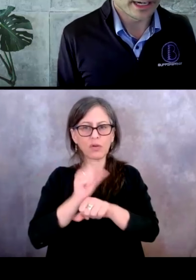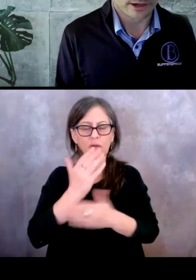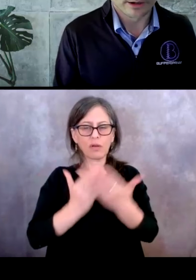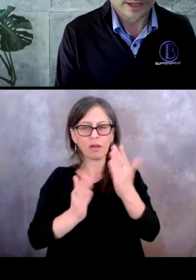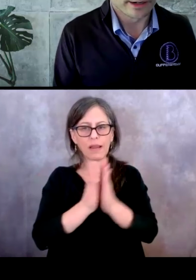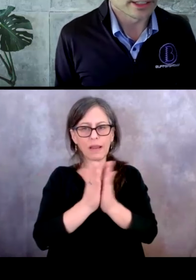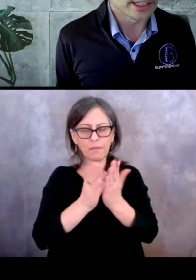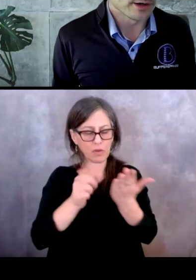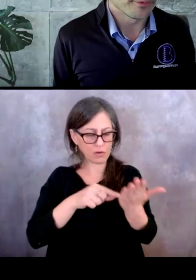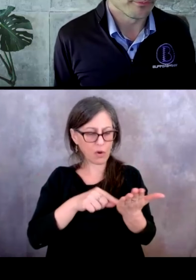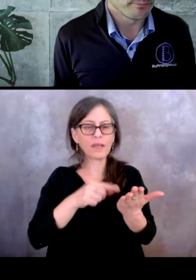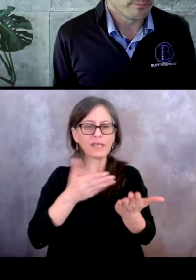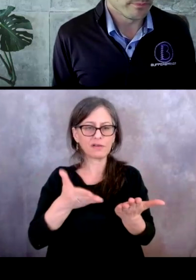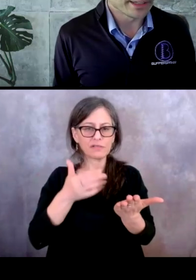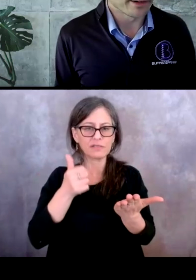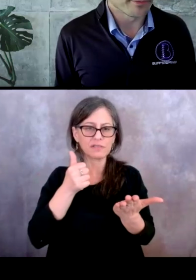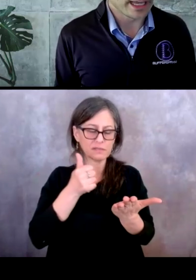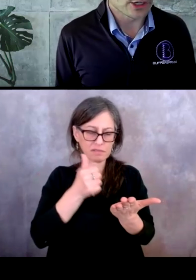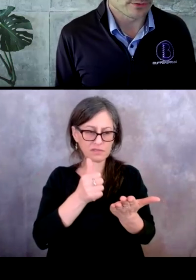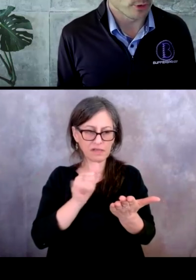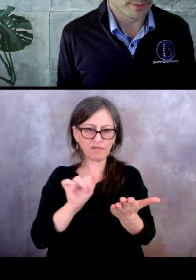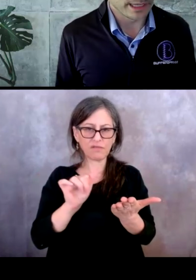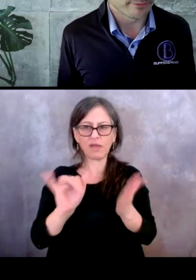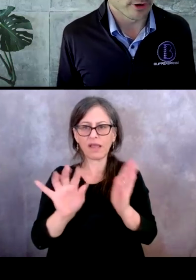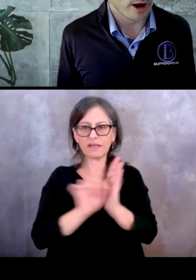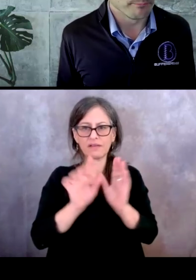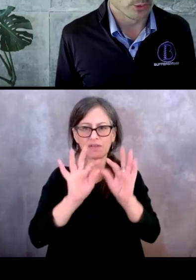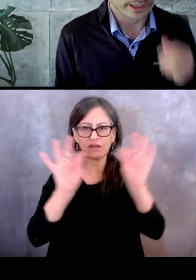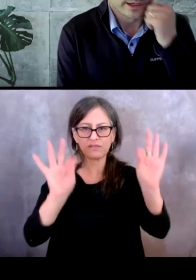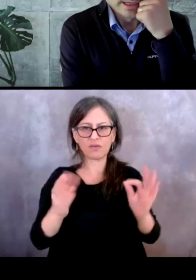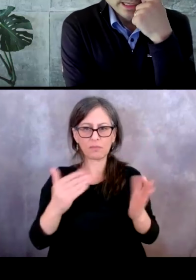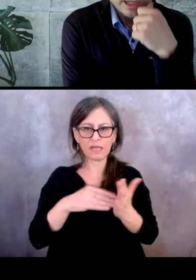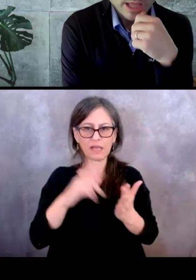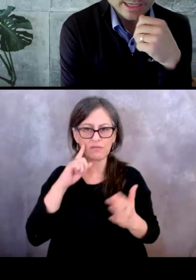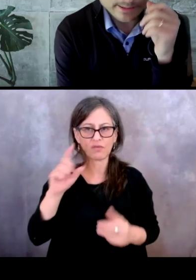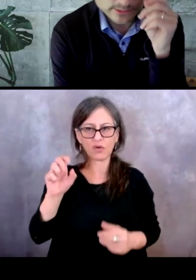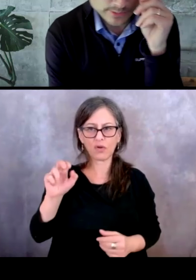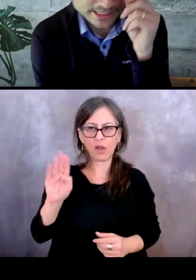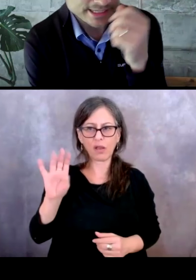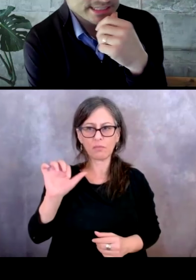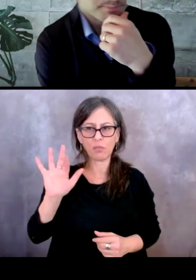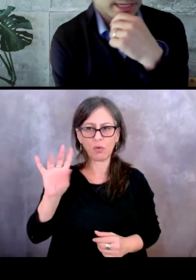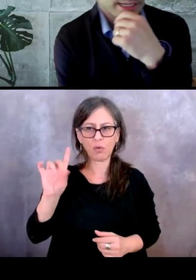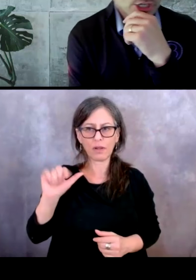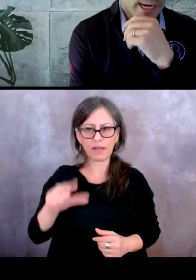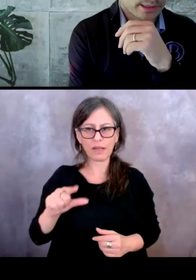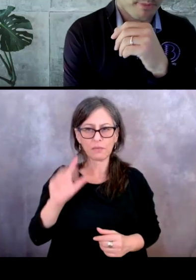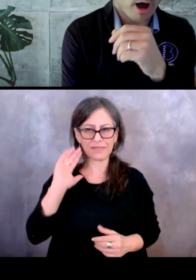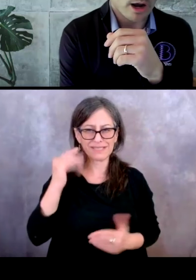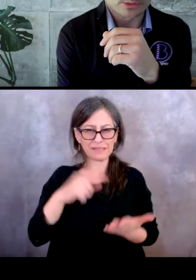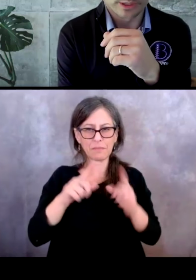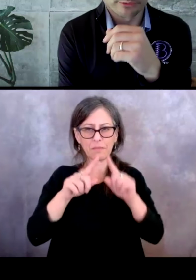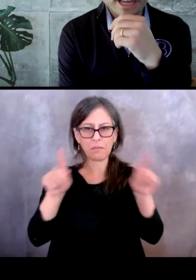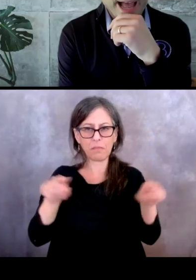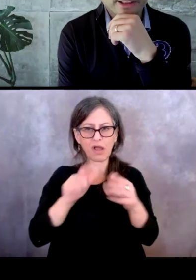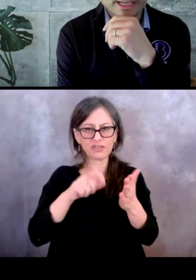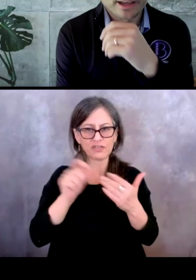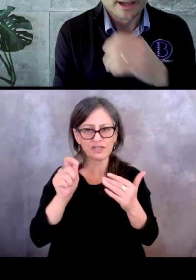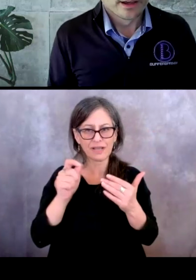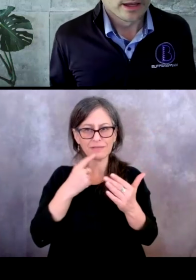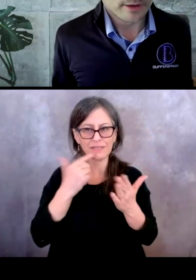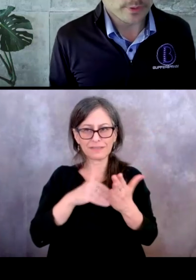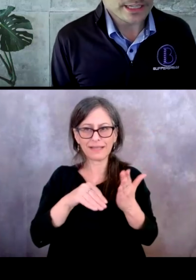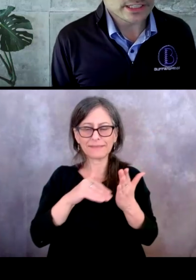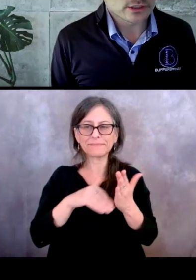in here, here's a self-identification form again for onboarding. A lot of times we see this as being a check in the box, when in